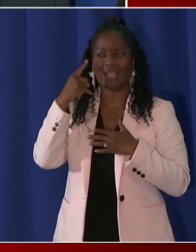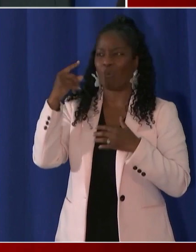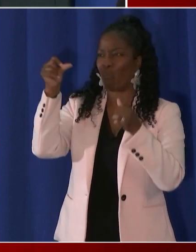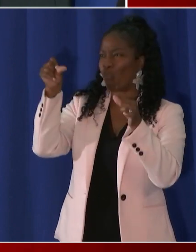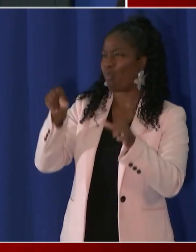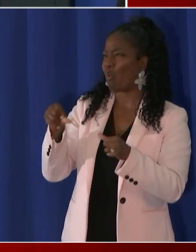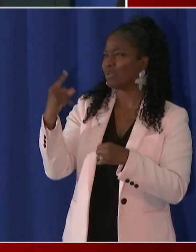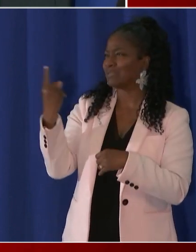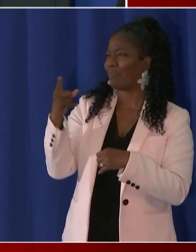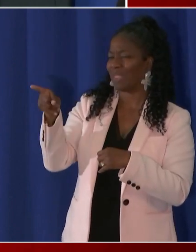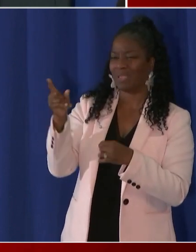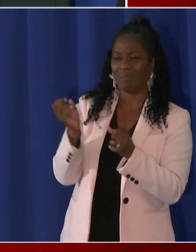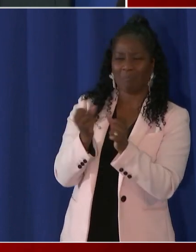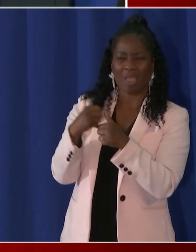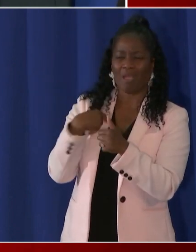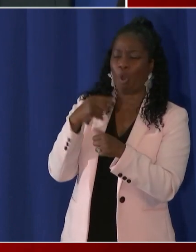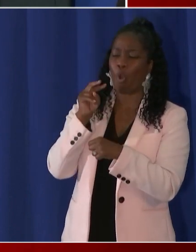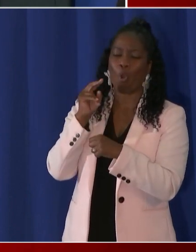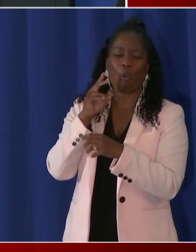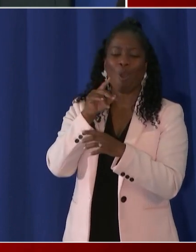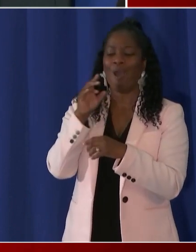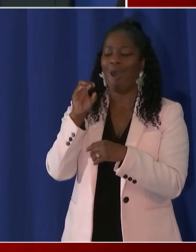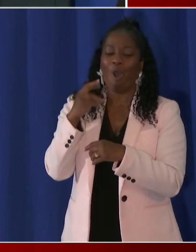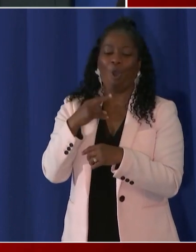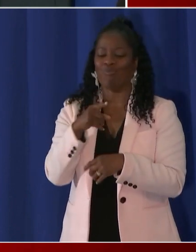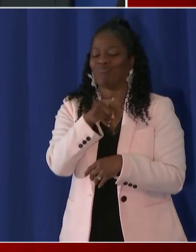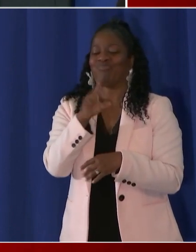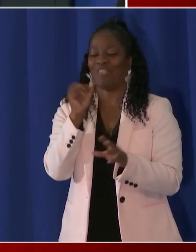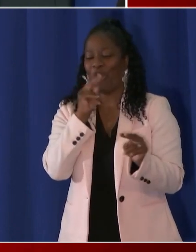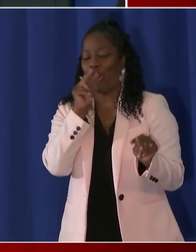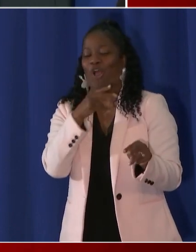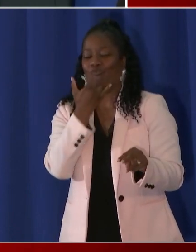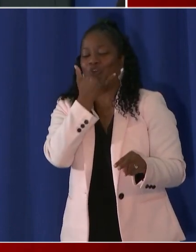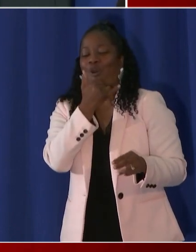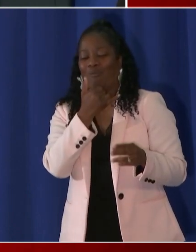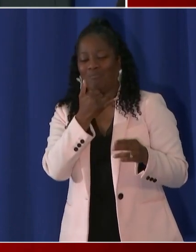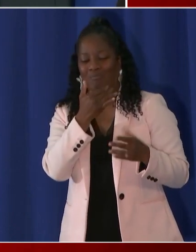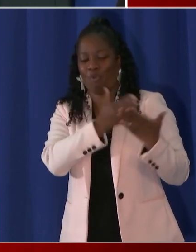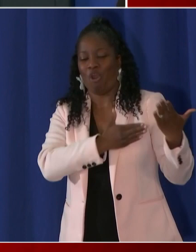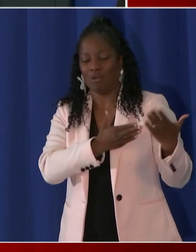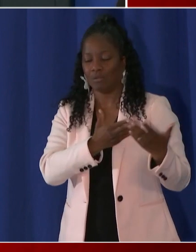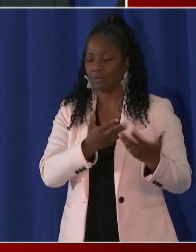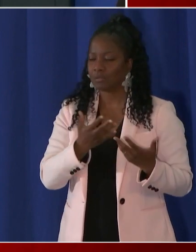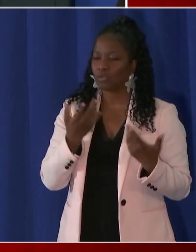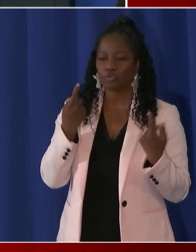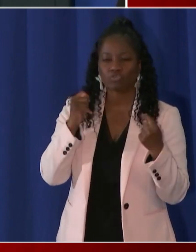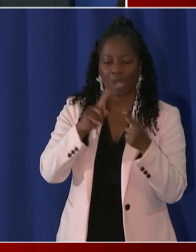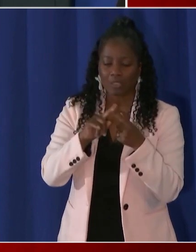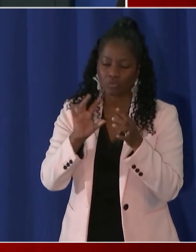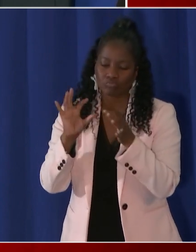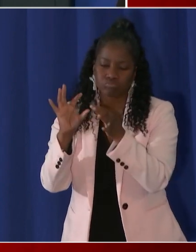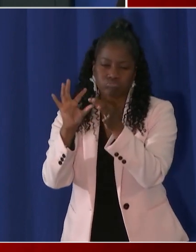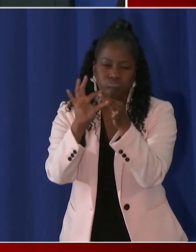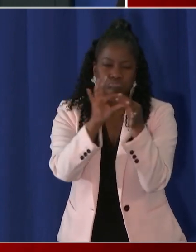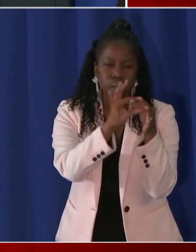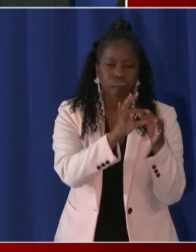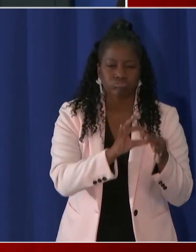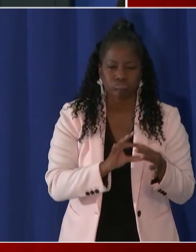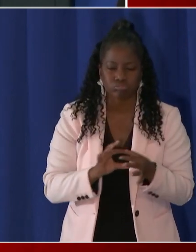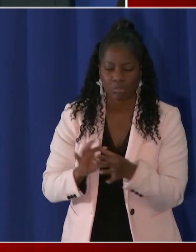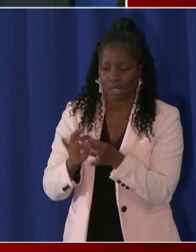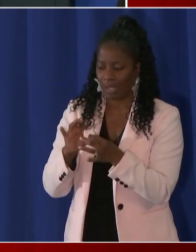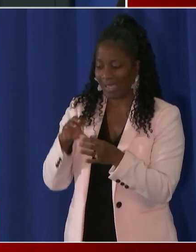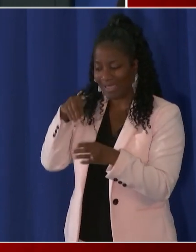that he made out there. They're looking in the wrong part. So, again, just really trying to put all the pieces together. Inside of